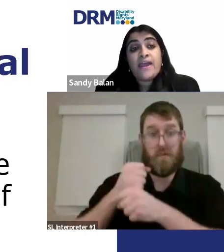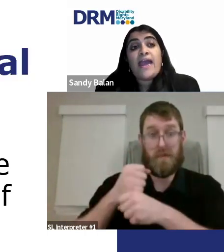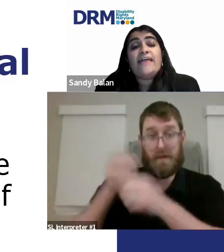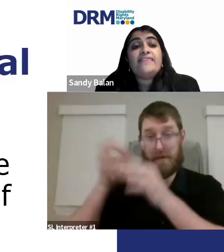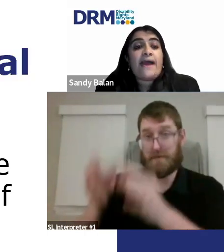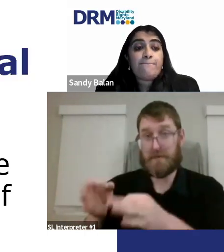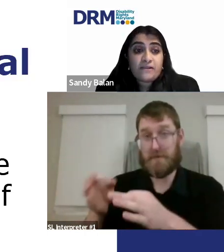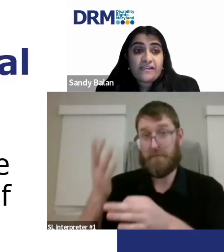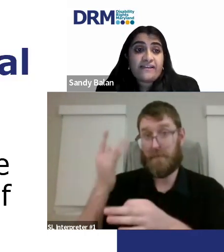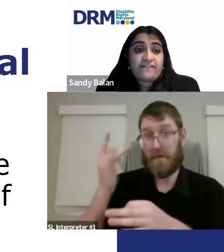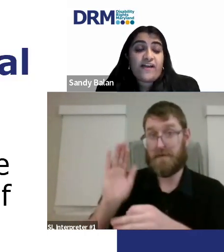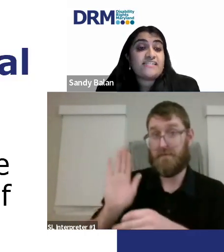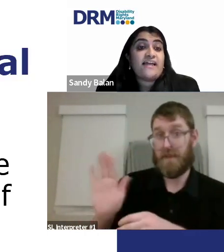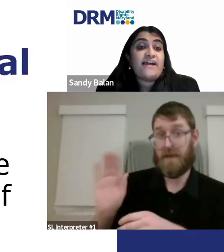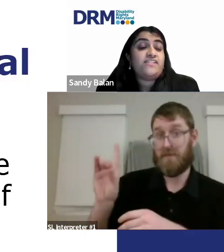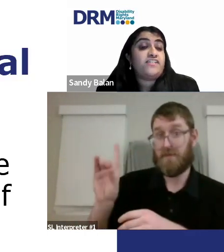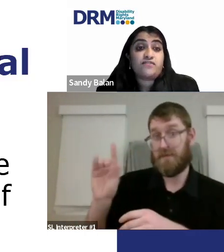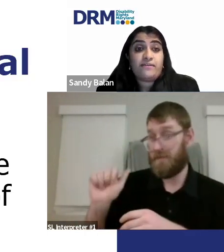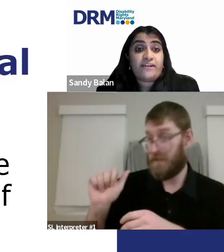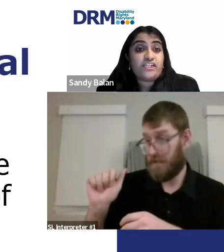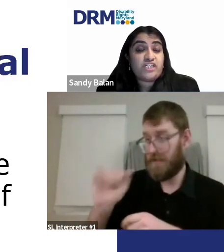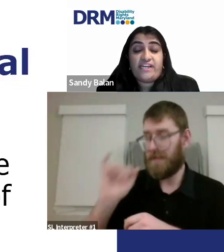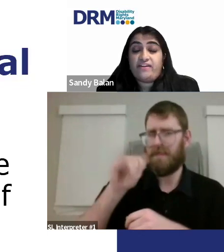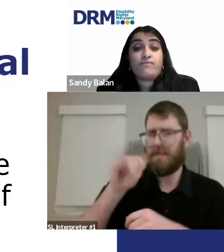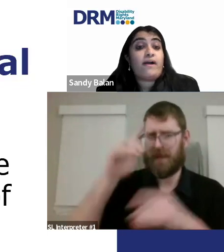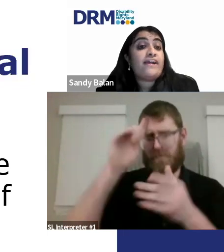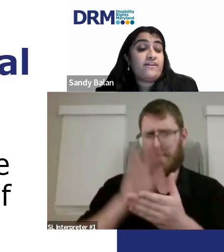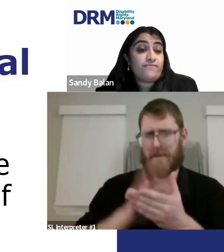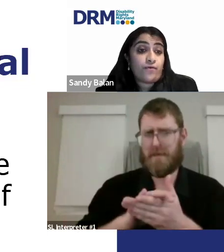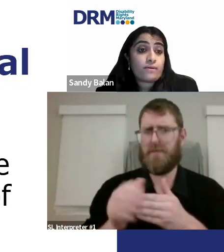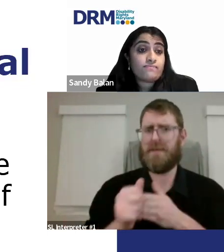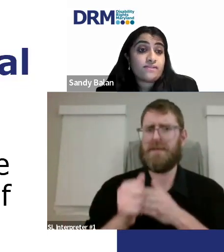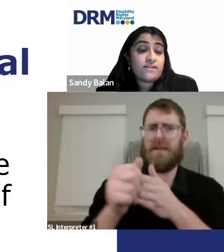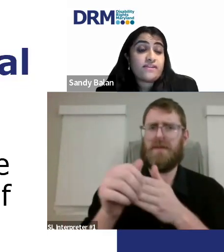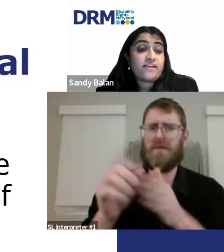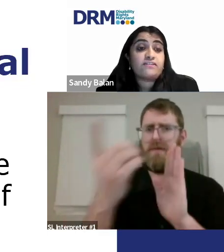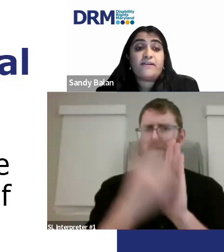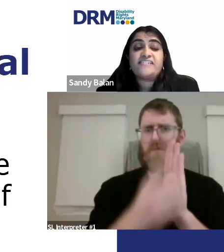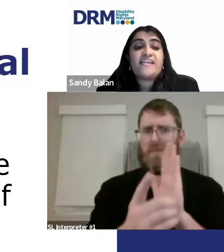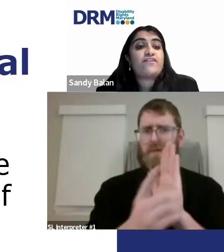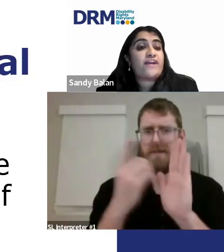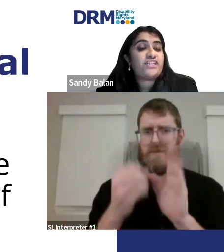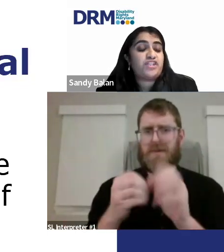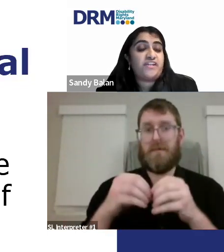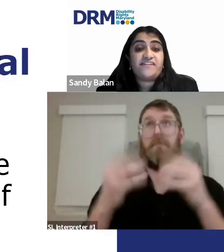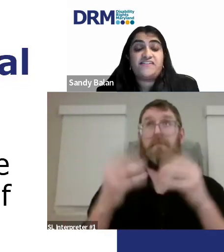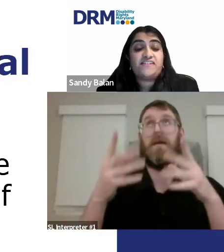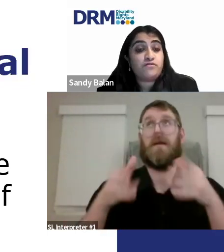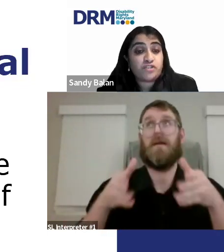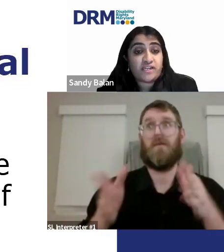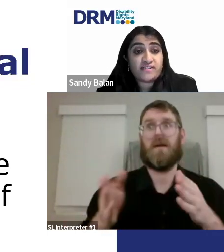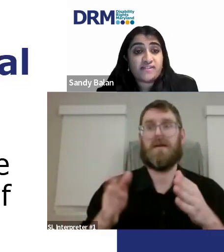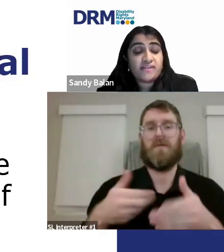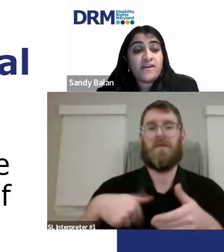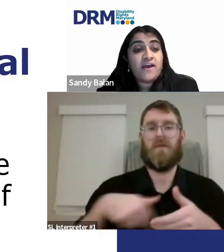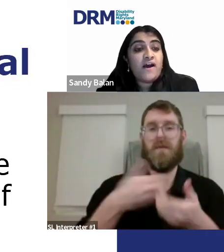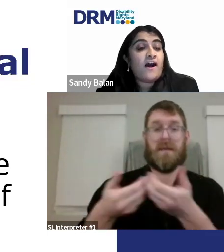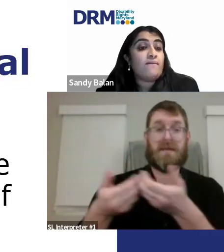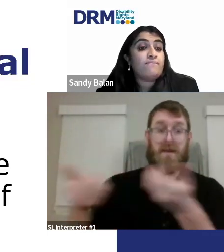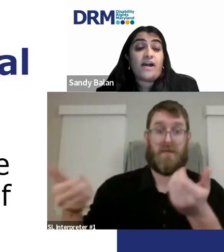disability. And that belief has led to discrimination in a variety of forms. There's been segregation in